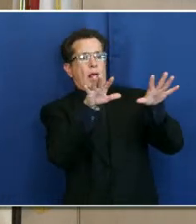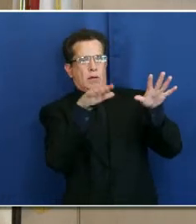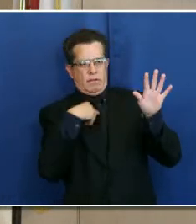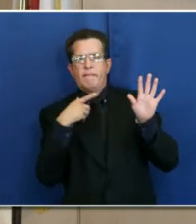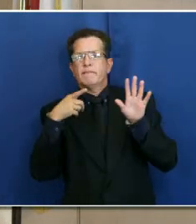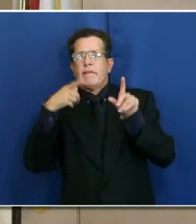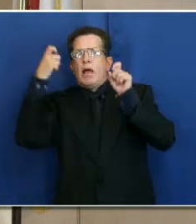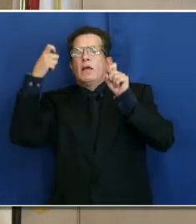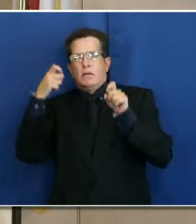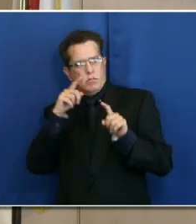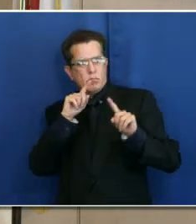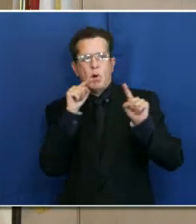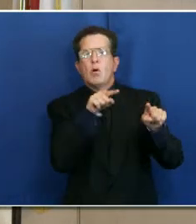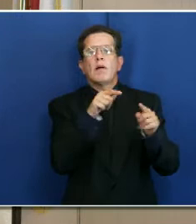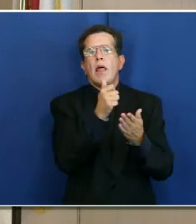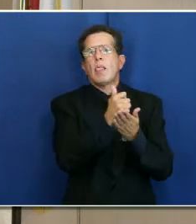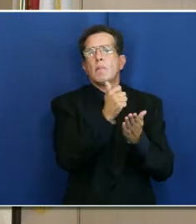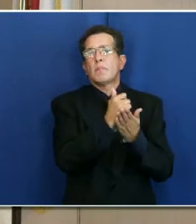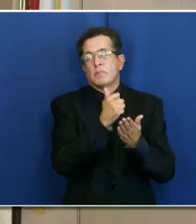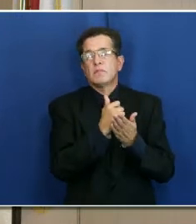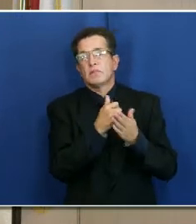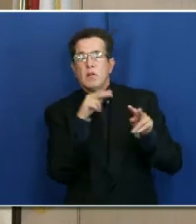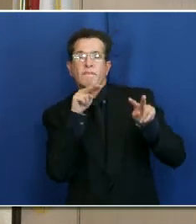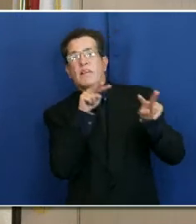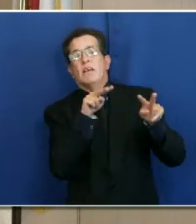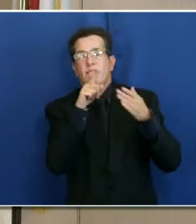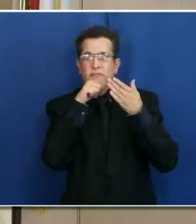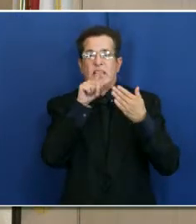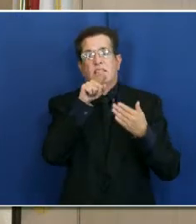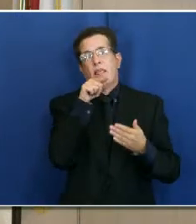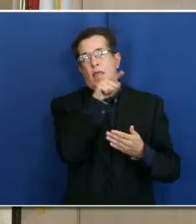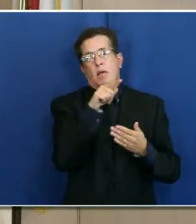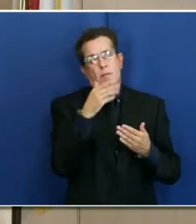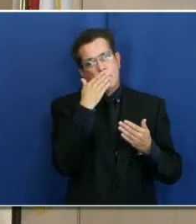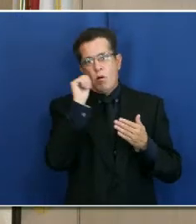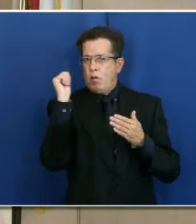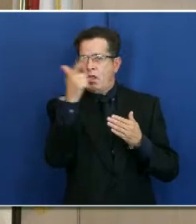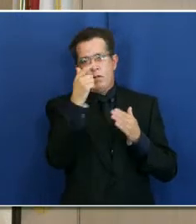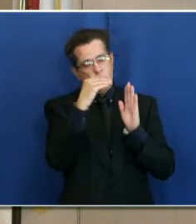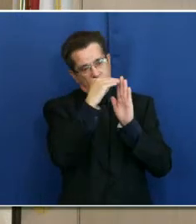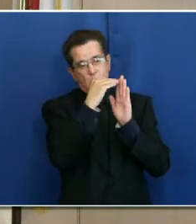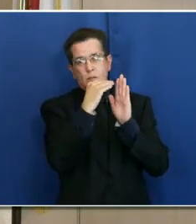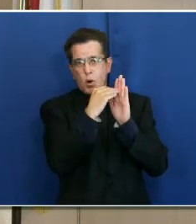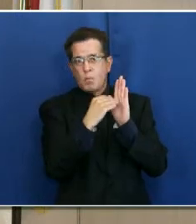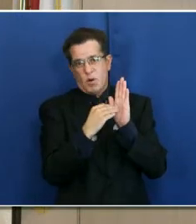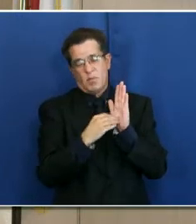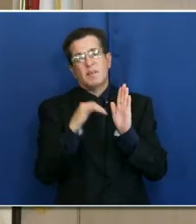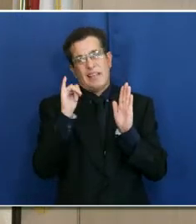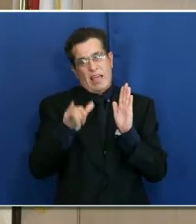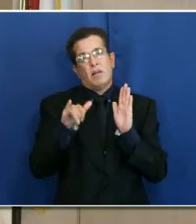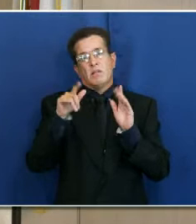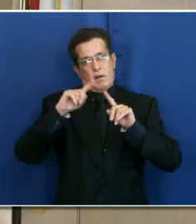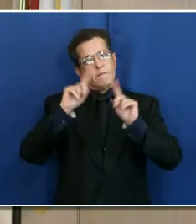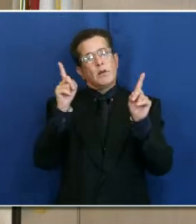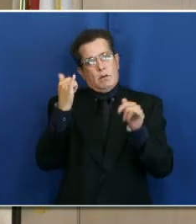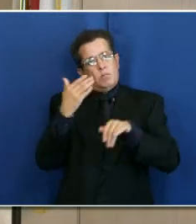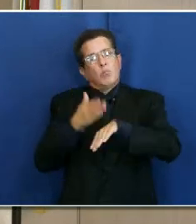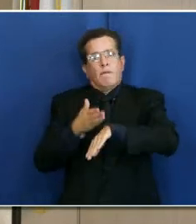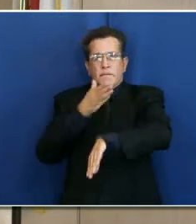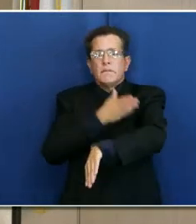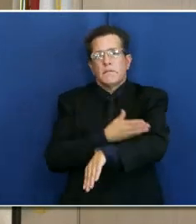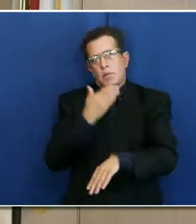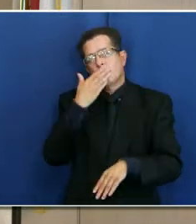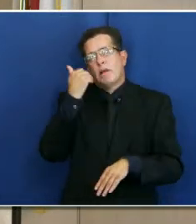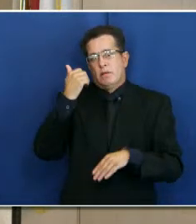information can help us more effectively investigate that process. So that's what we have done in terms